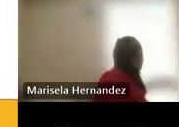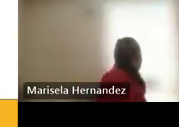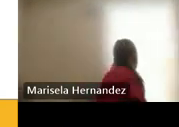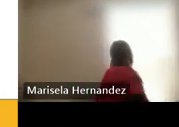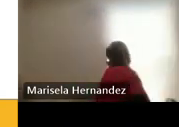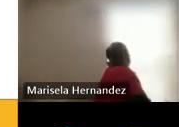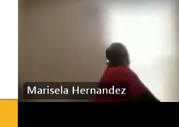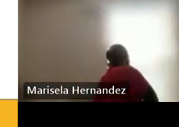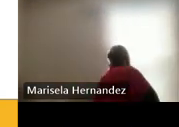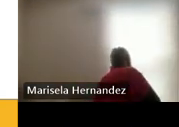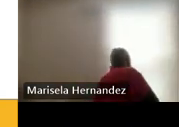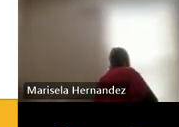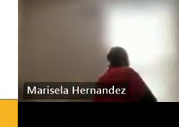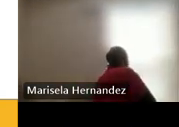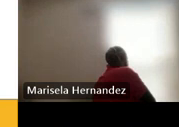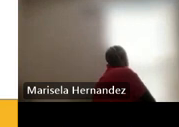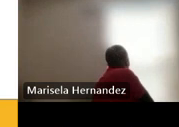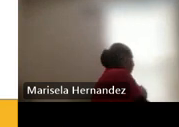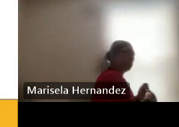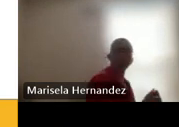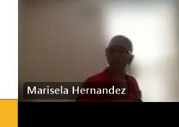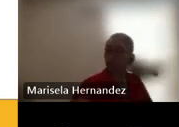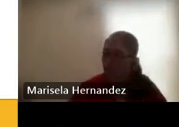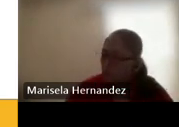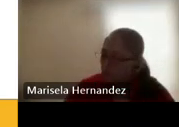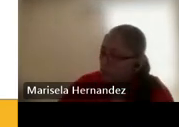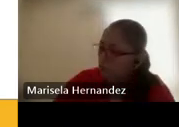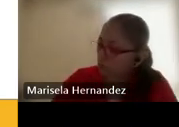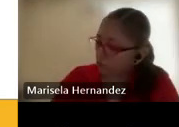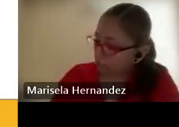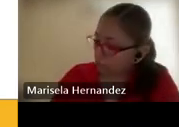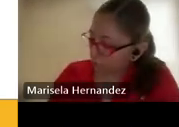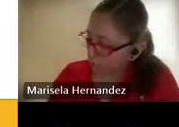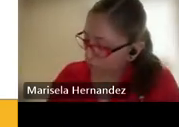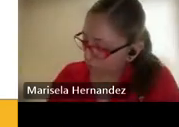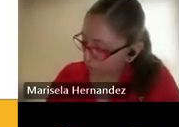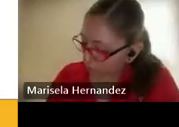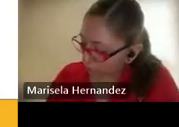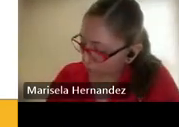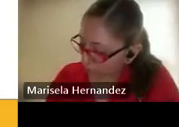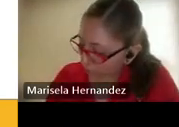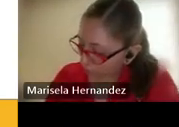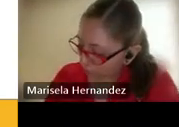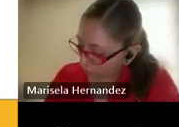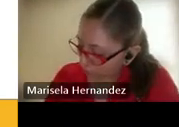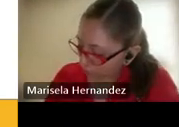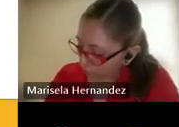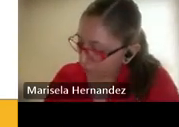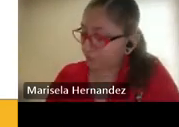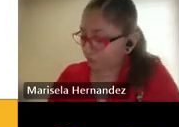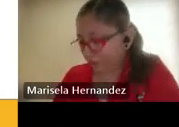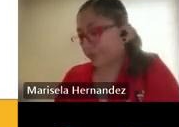elderly or disabled. And I think like all of us, eventually we're all going to be elderly.